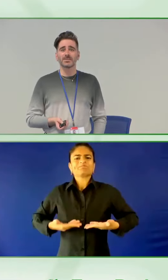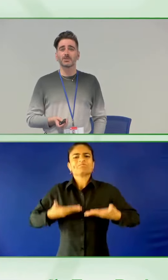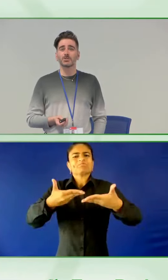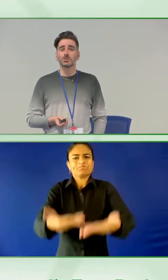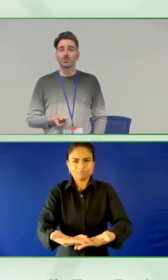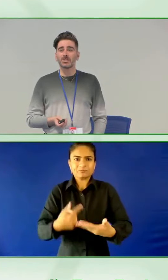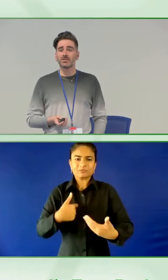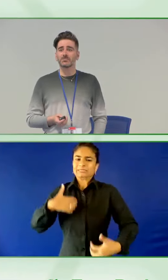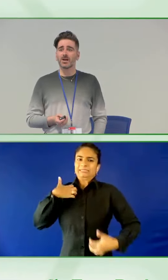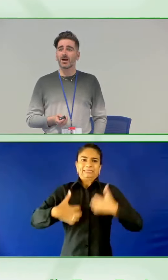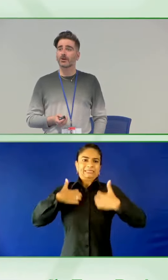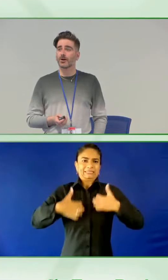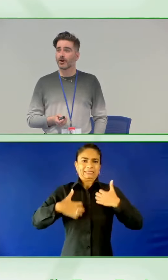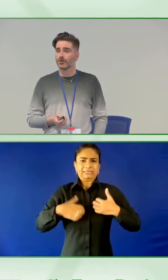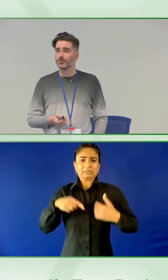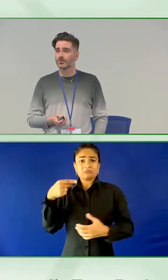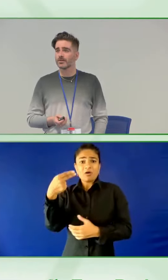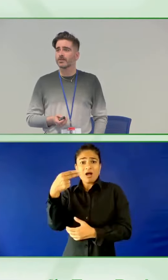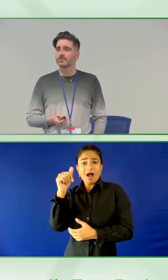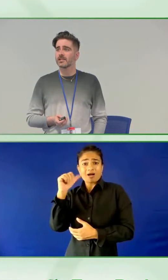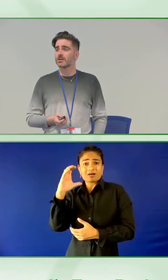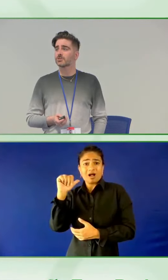can visit